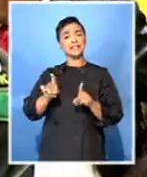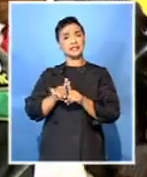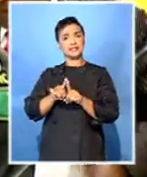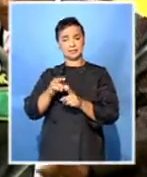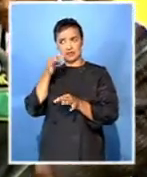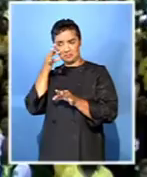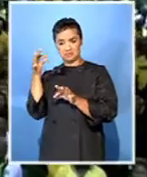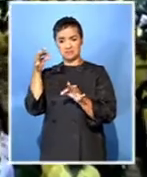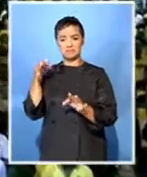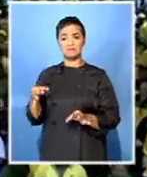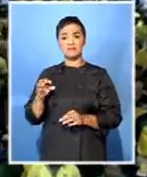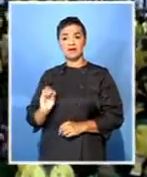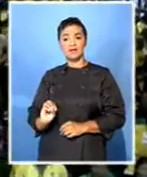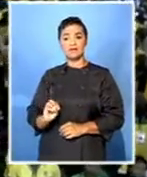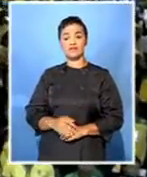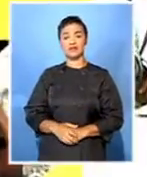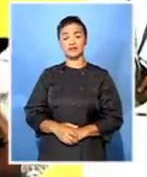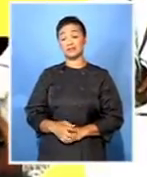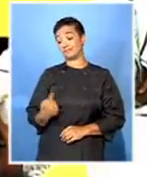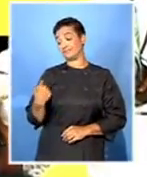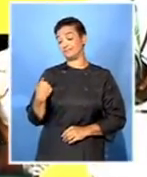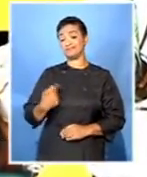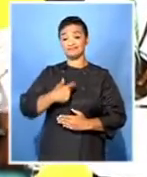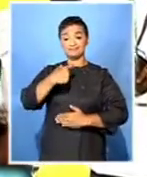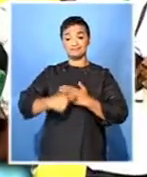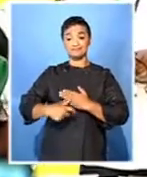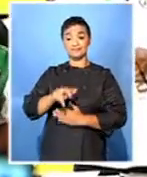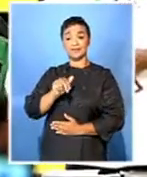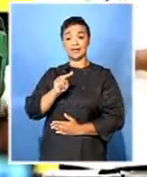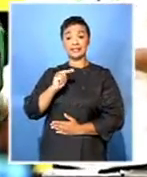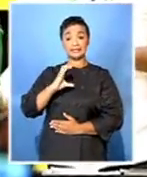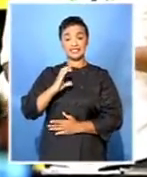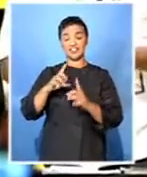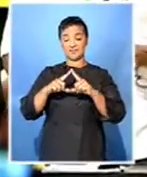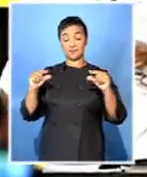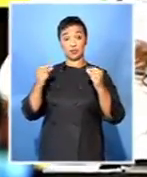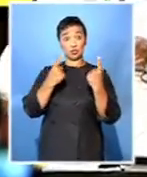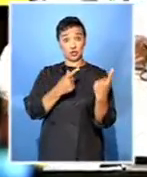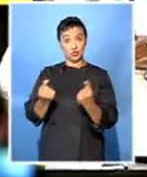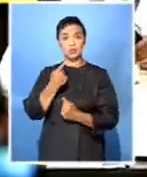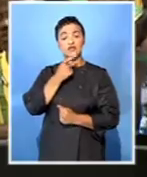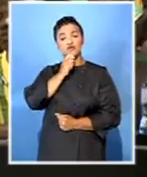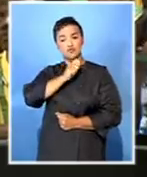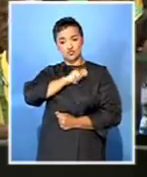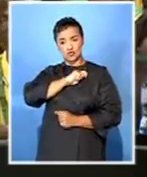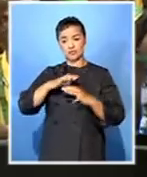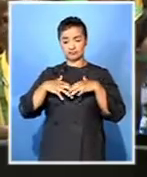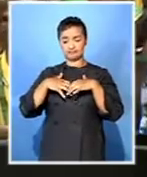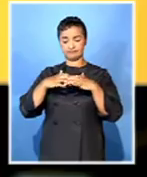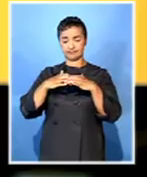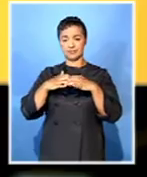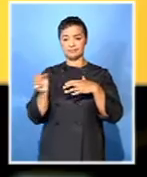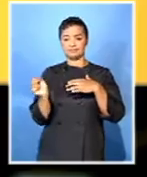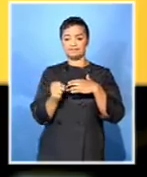President Zuma again assured delegates at the recently concluded ANC conference in Johannesburg that a commission will be appointed.